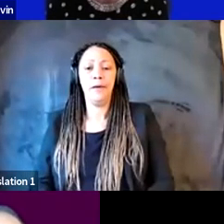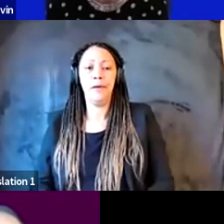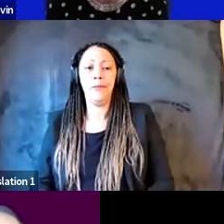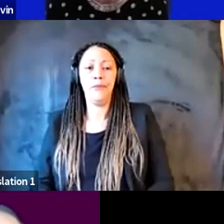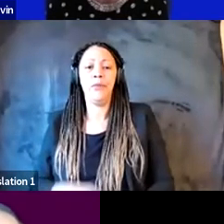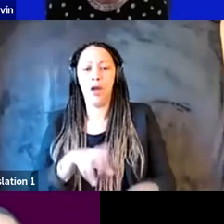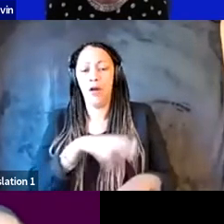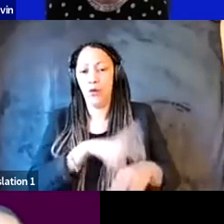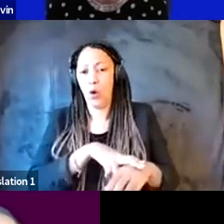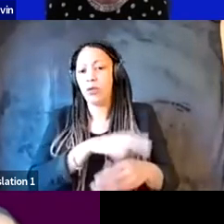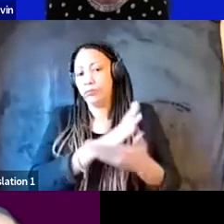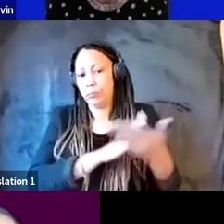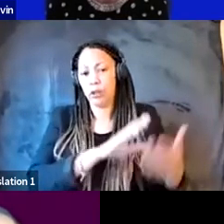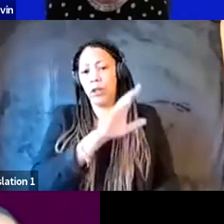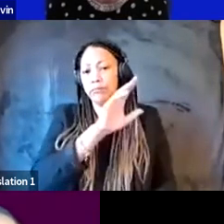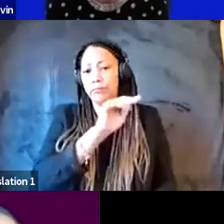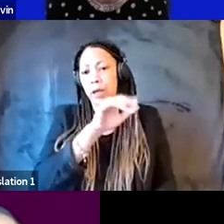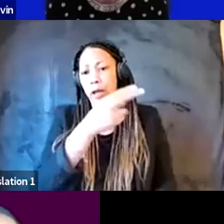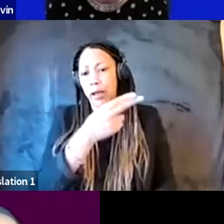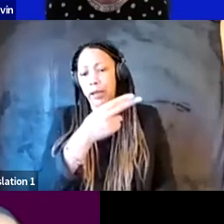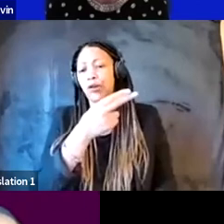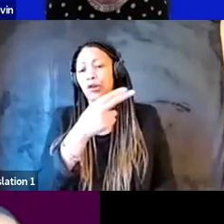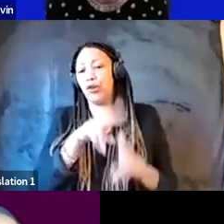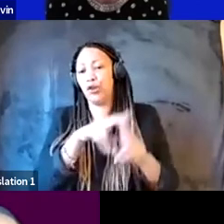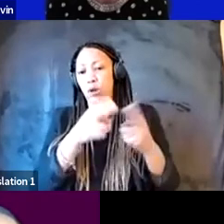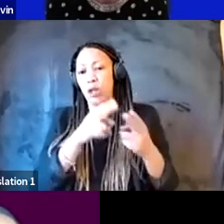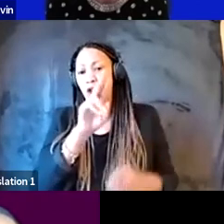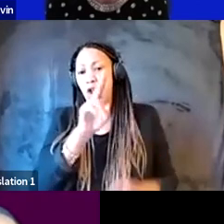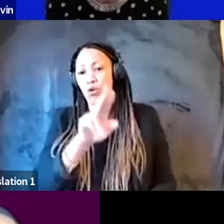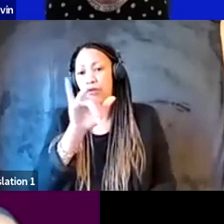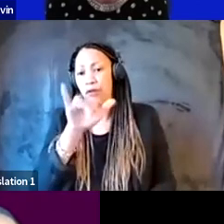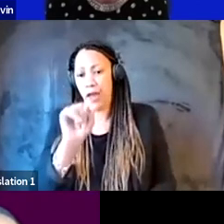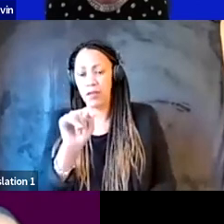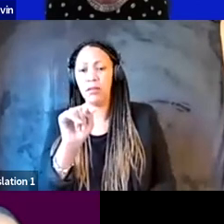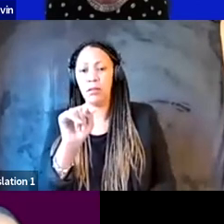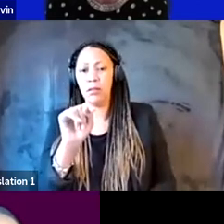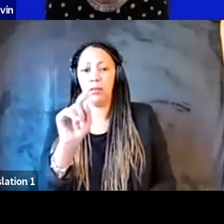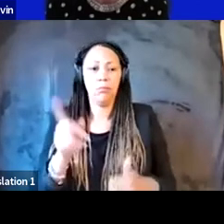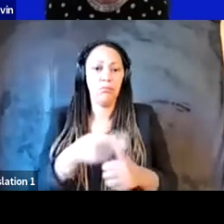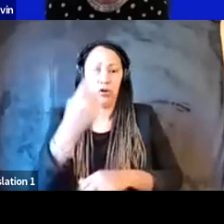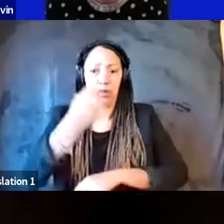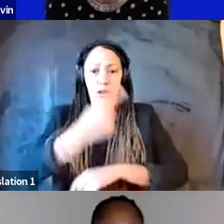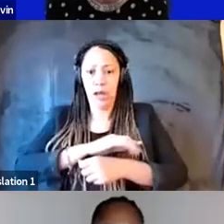MIH units will be what's called UFAS, which is day one, completely